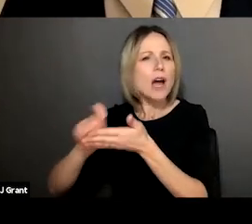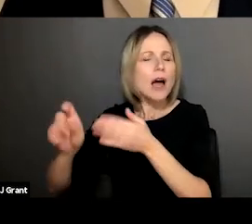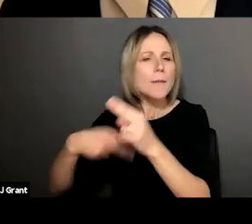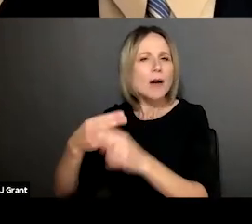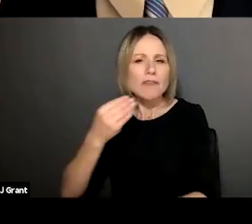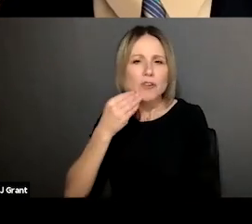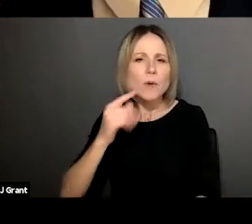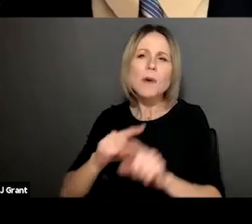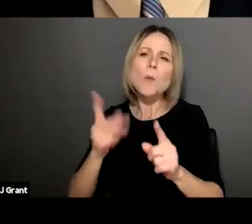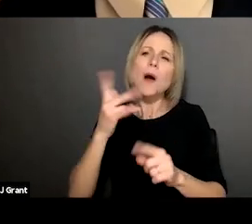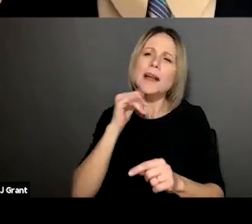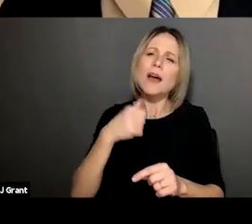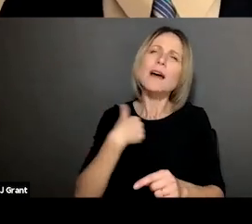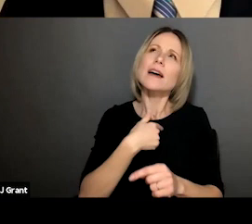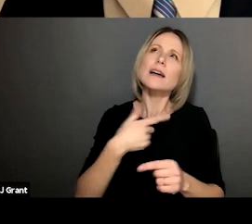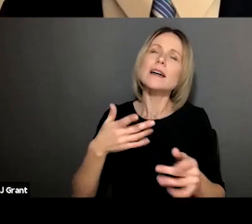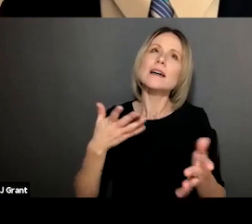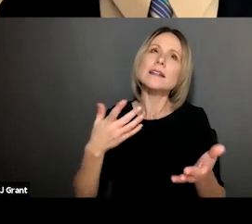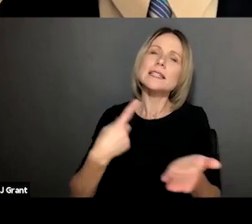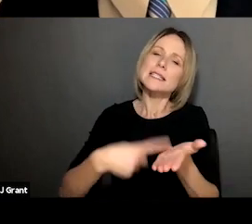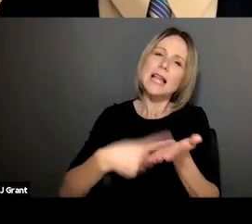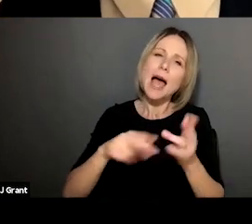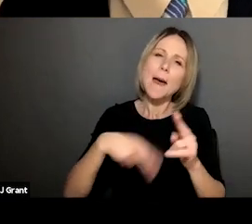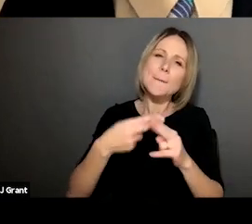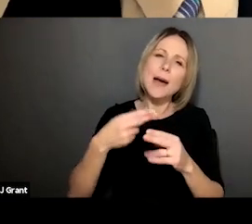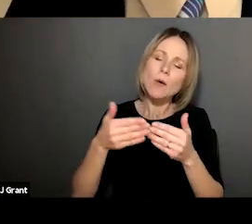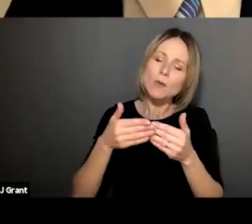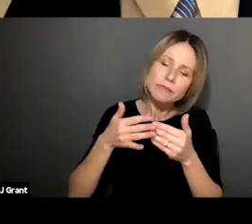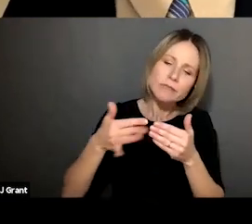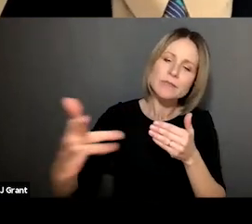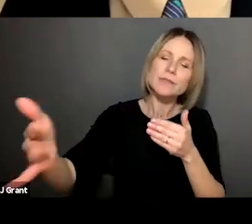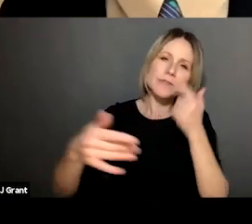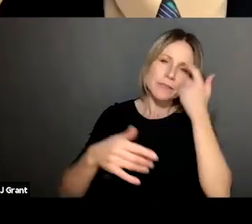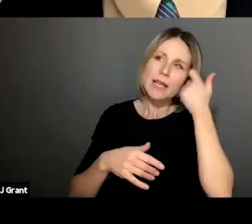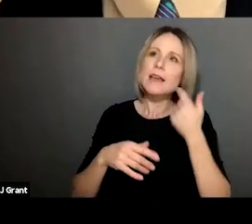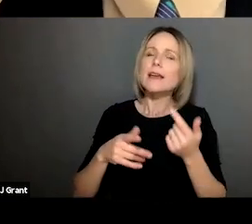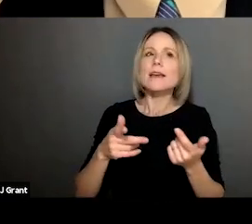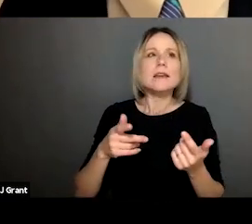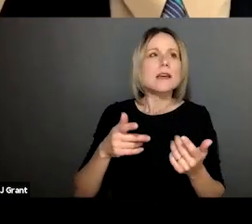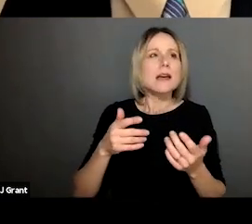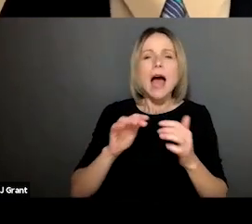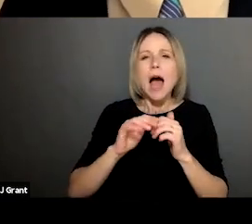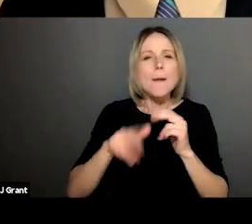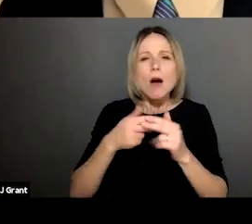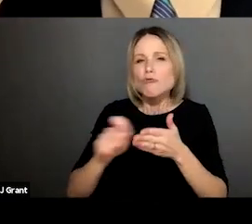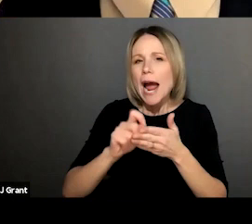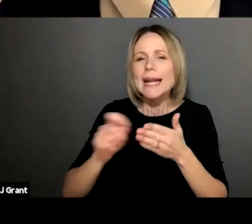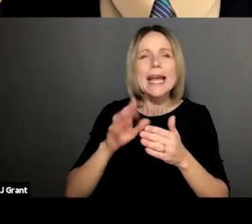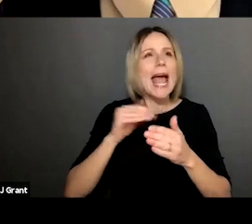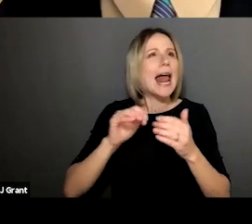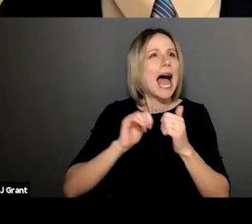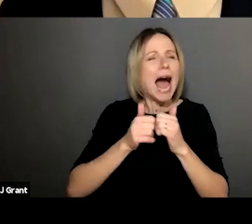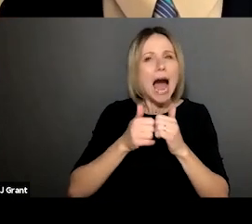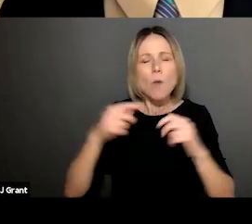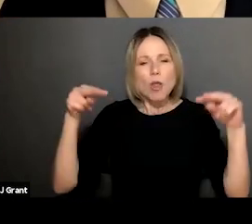moving going forward, especially with an increased awareness of issues around sustainability and waste and climate change, that sort of